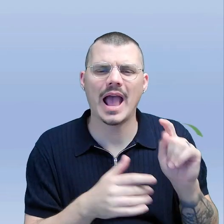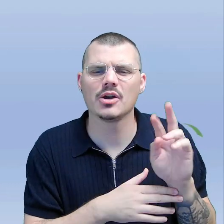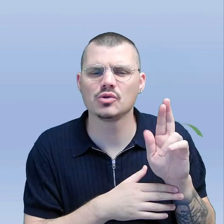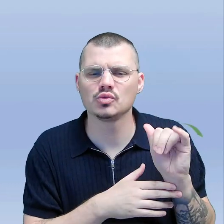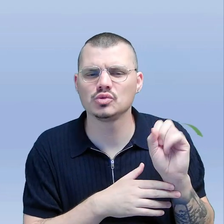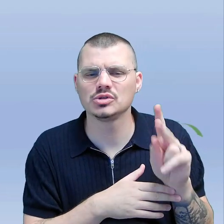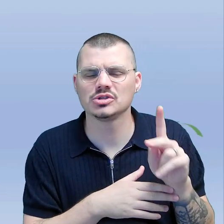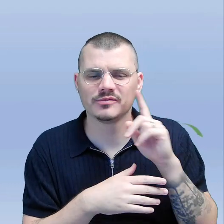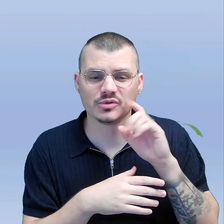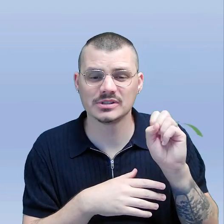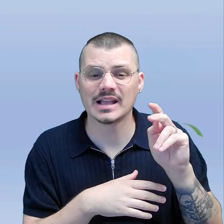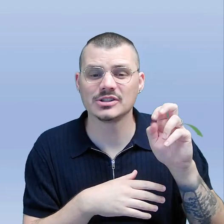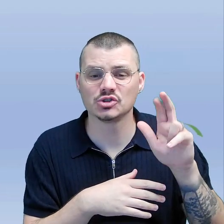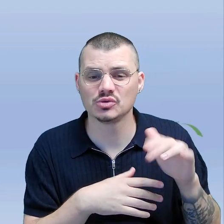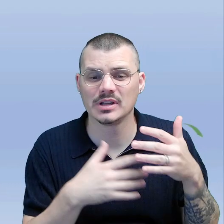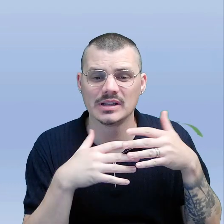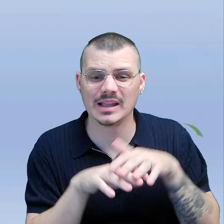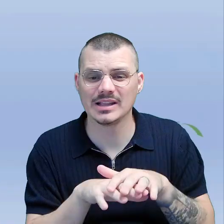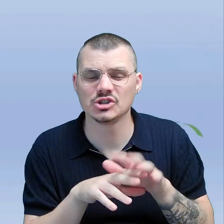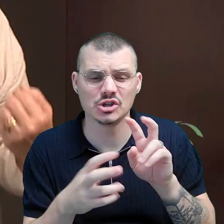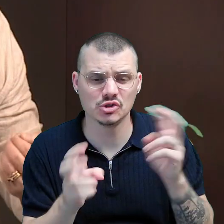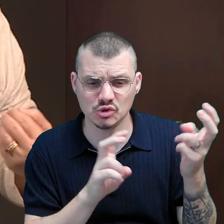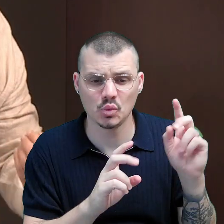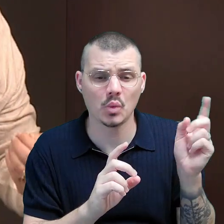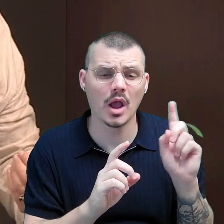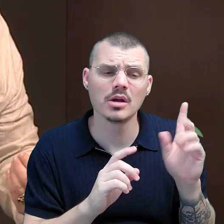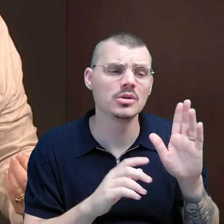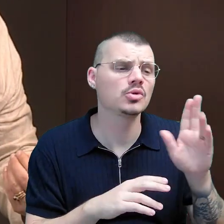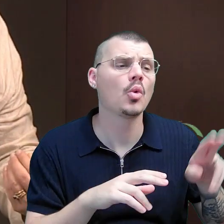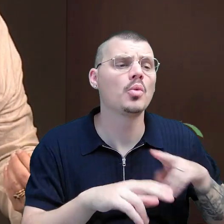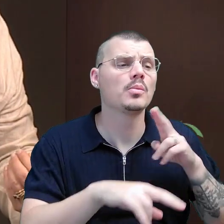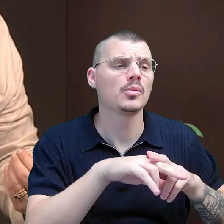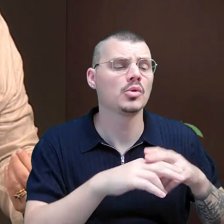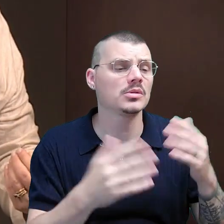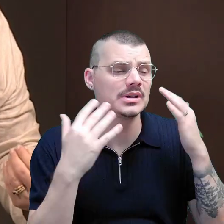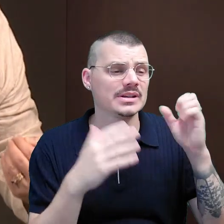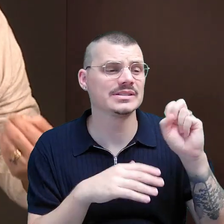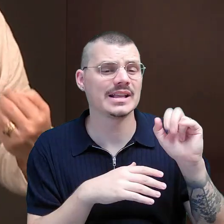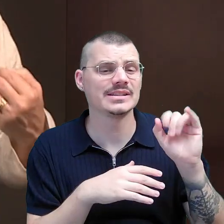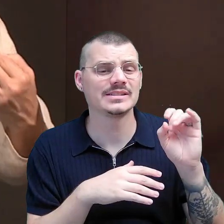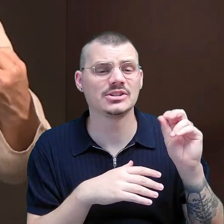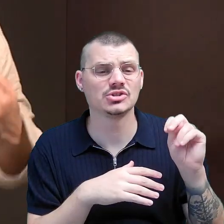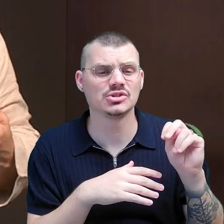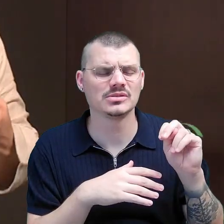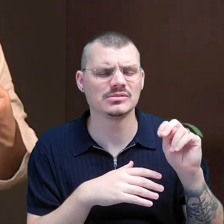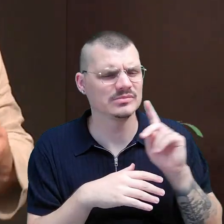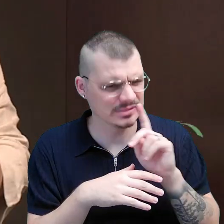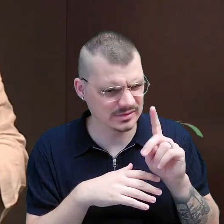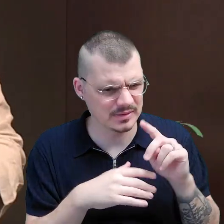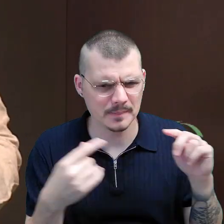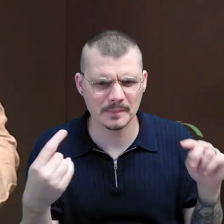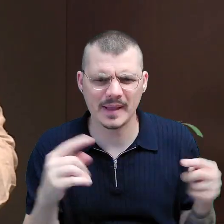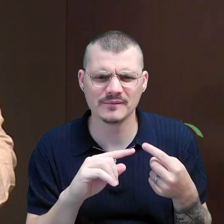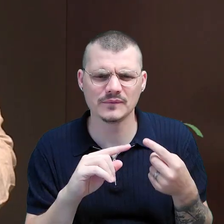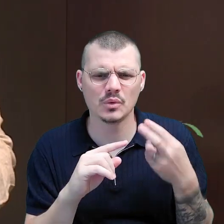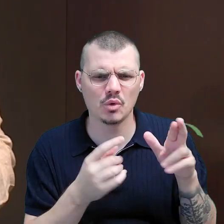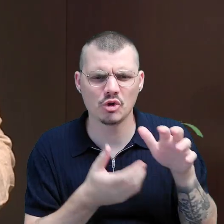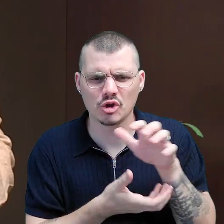risk for sensory integration issues where ordinary sensation is painful or